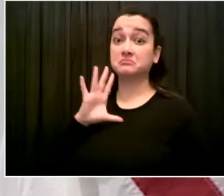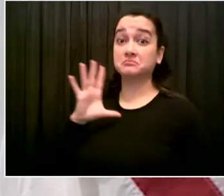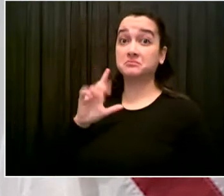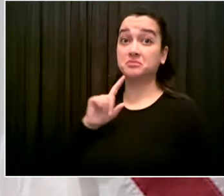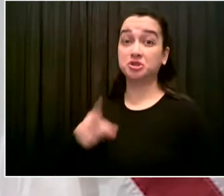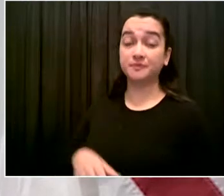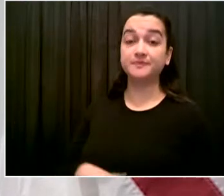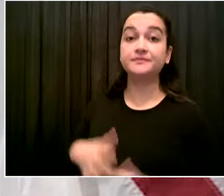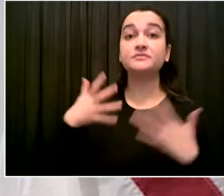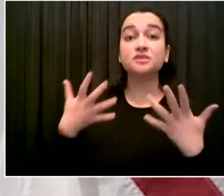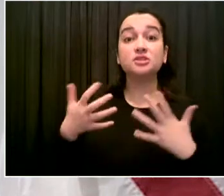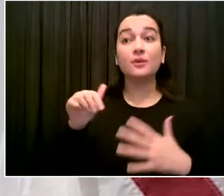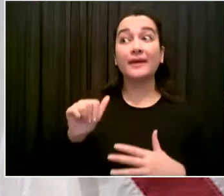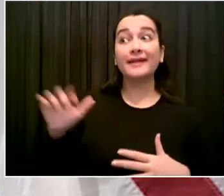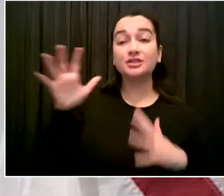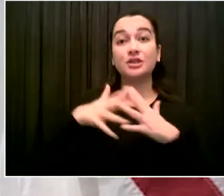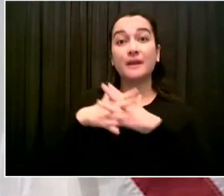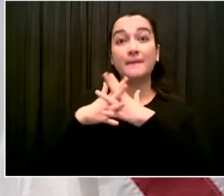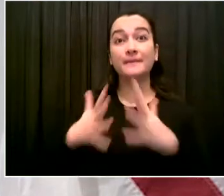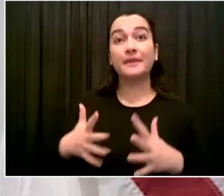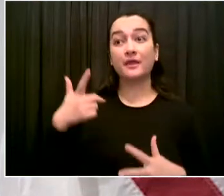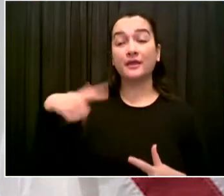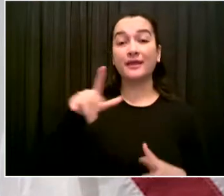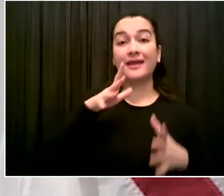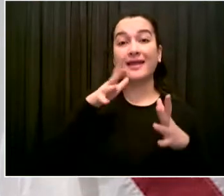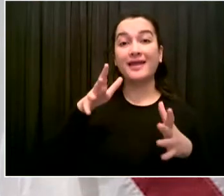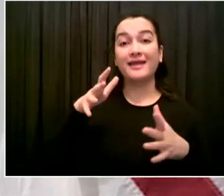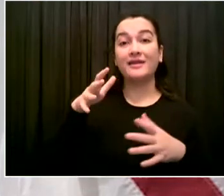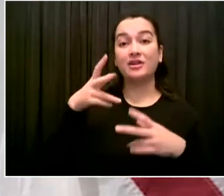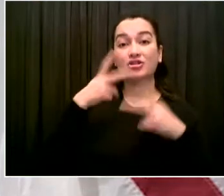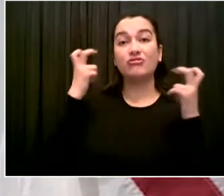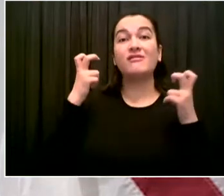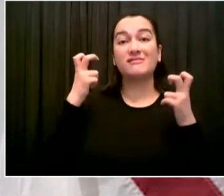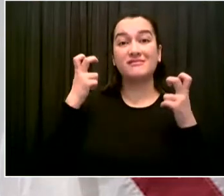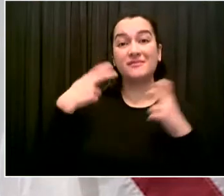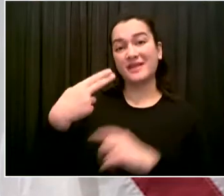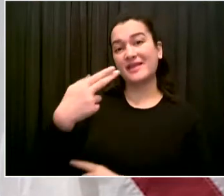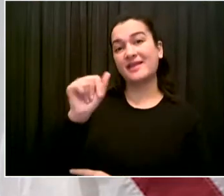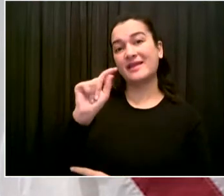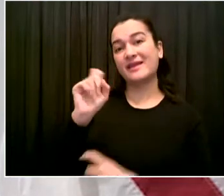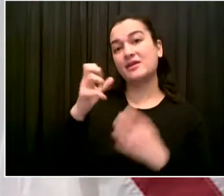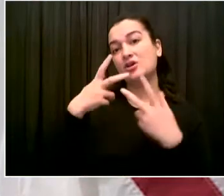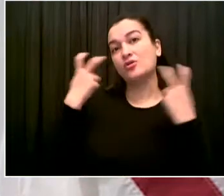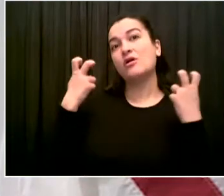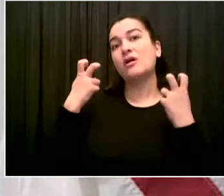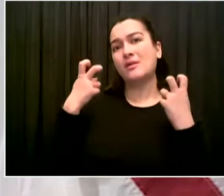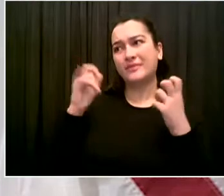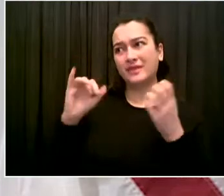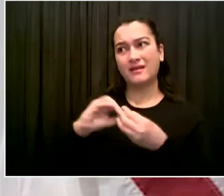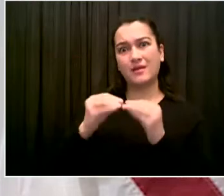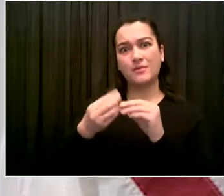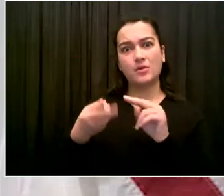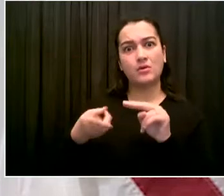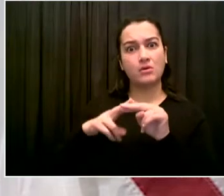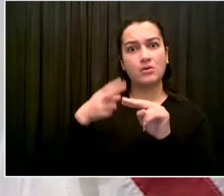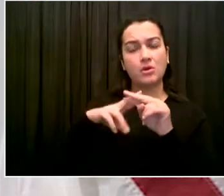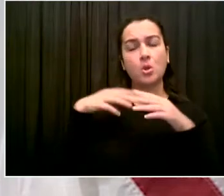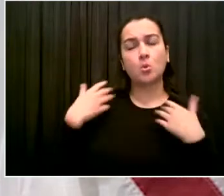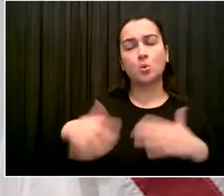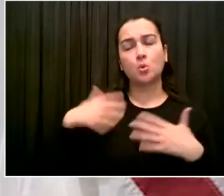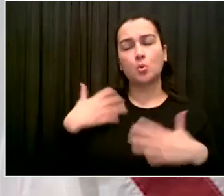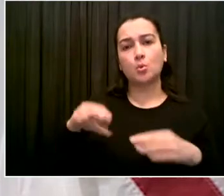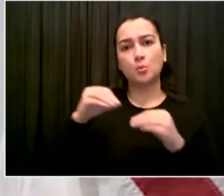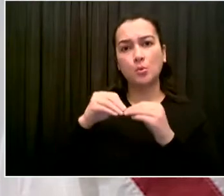And we're doing work, first of all, really listening to community leaders and community organizations. And they